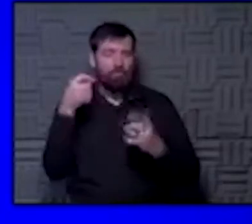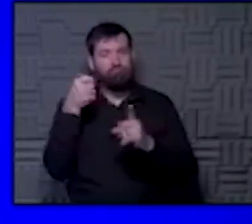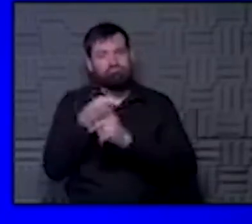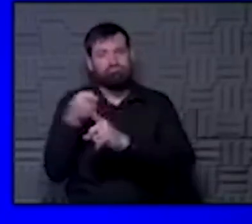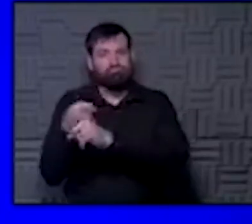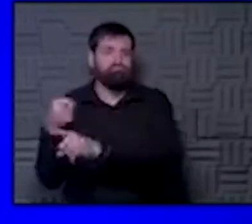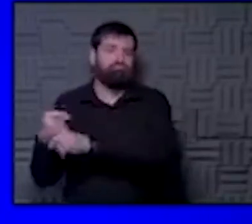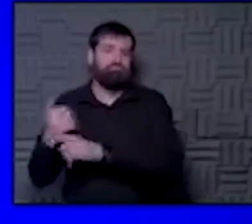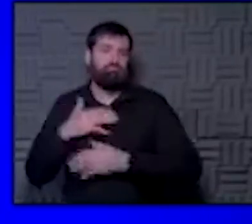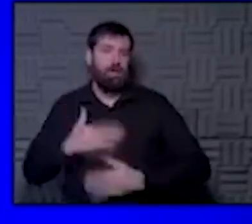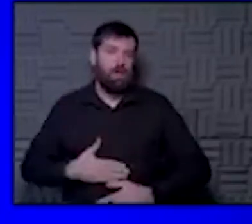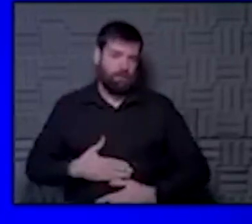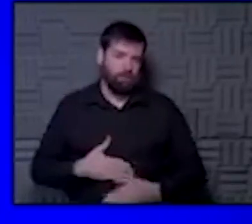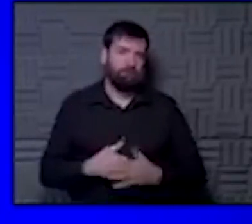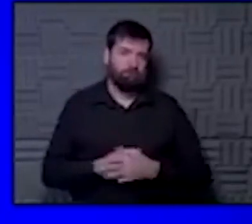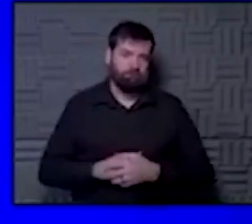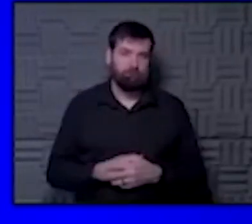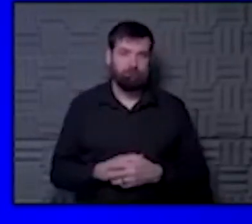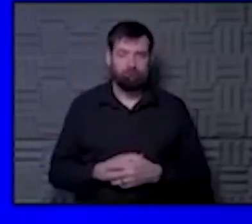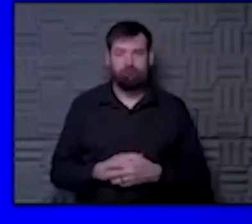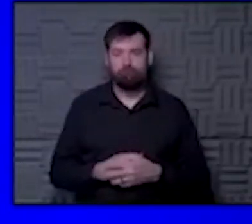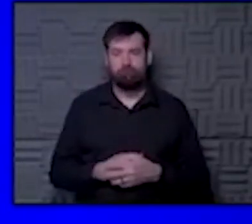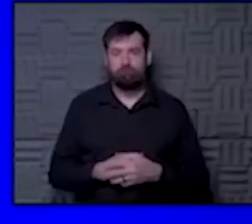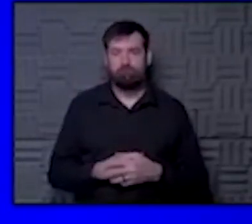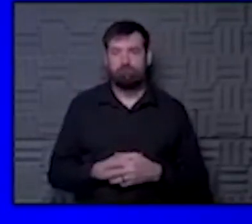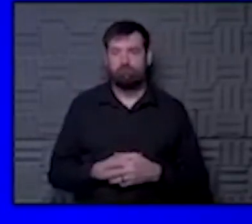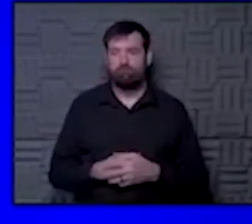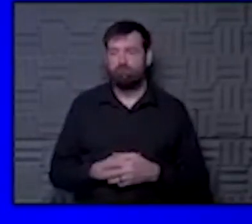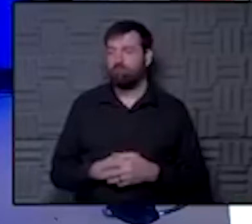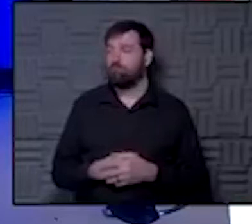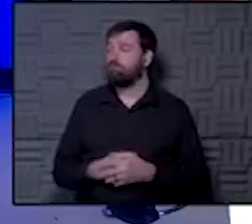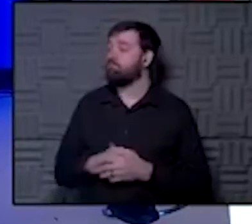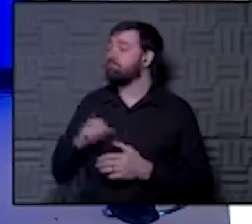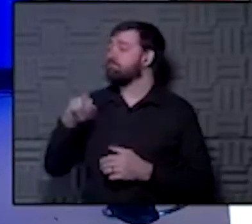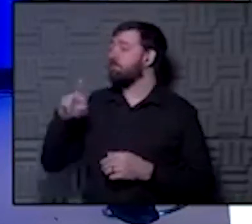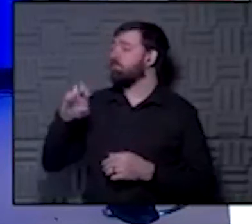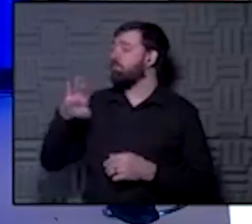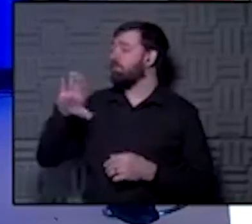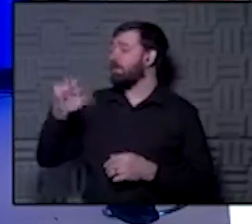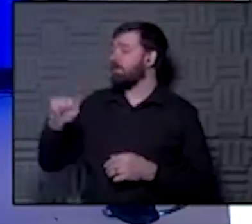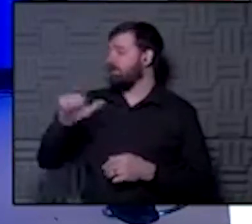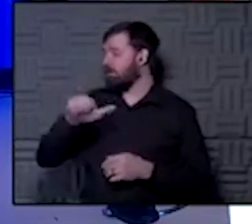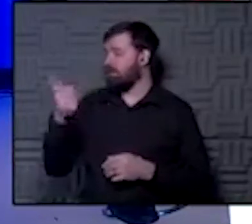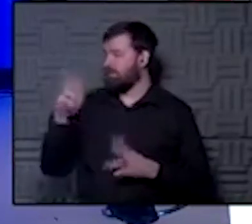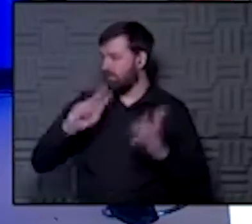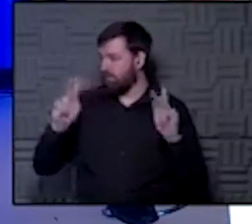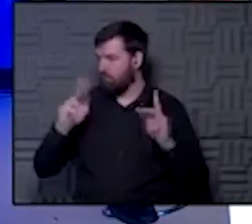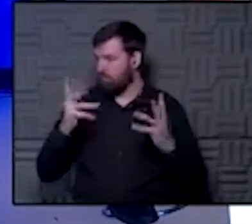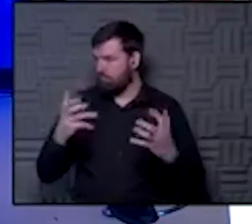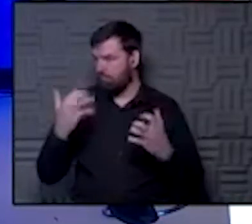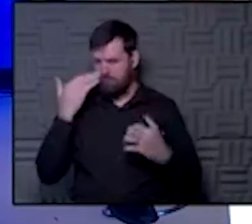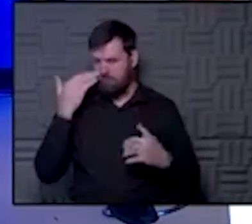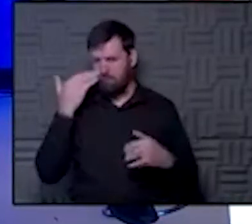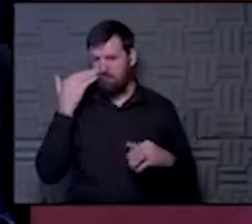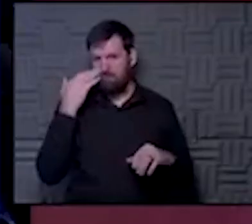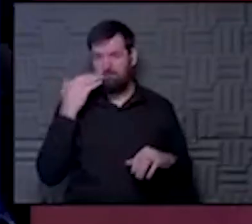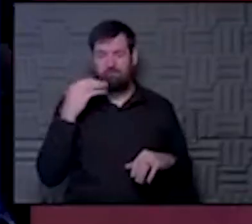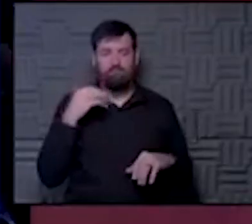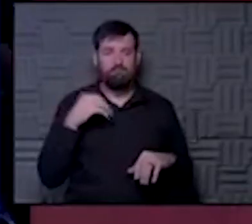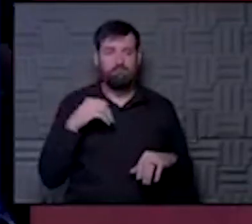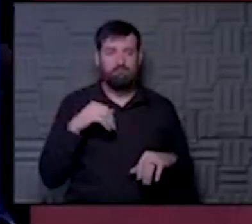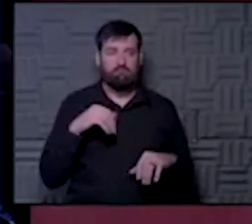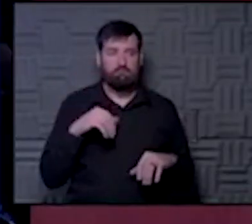with when you have critical illness and are in the ICU. Rebecca and others want to know, does a patient